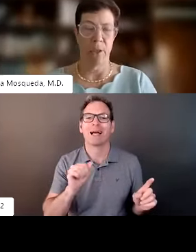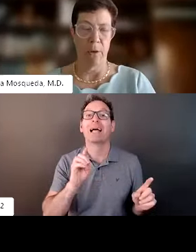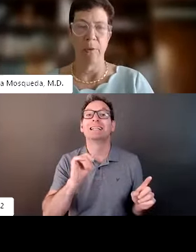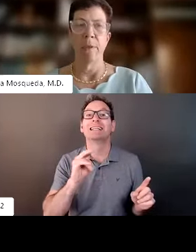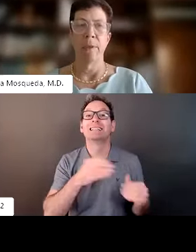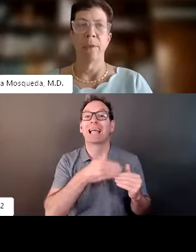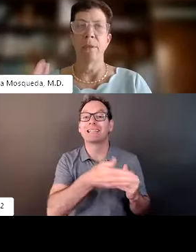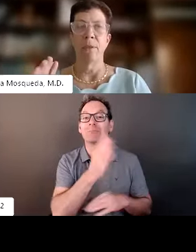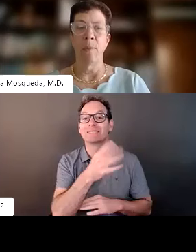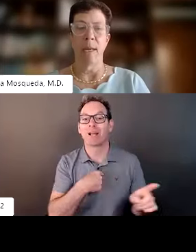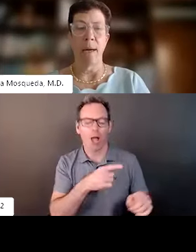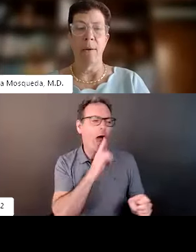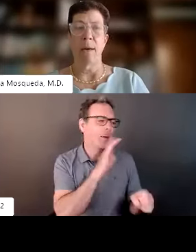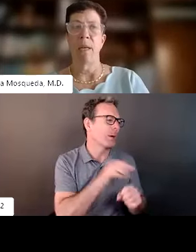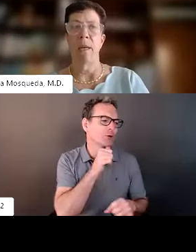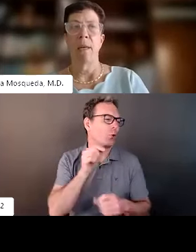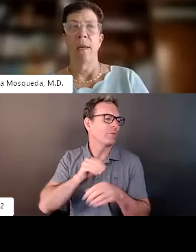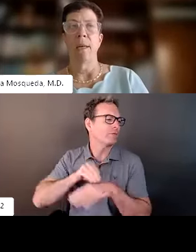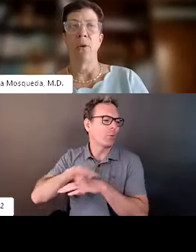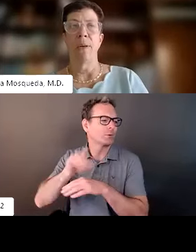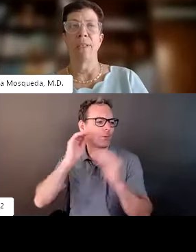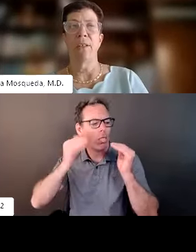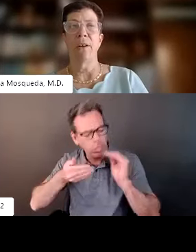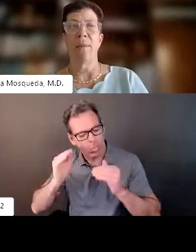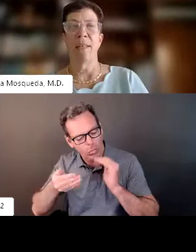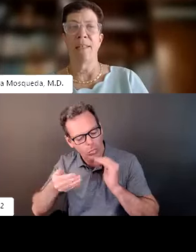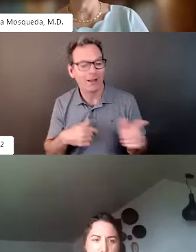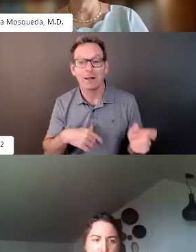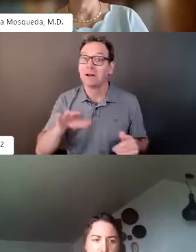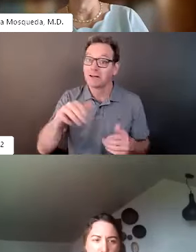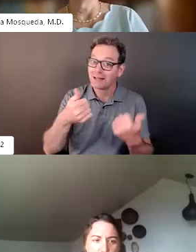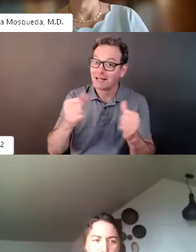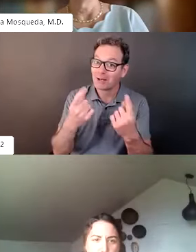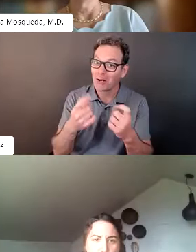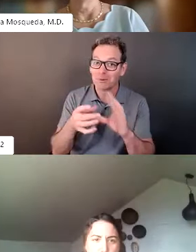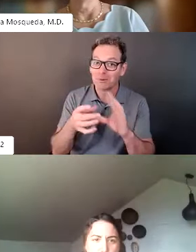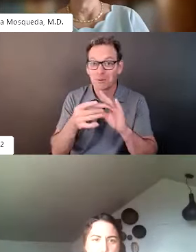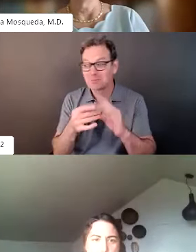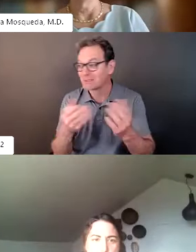talk, so don't make a liar out of me. Any questions or comments?